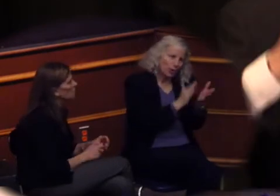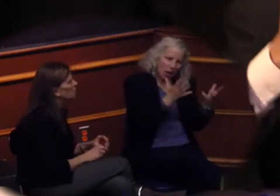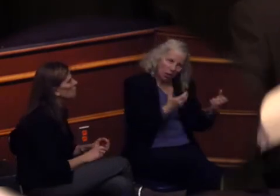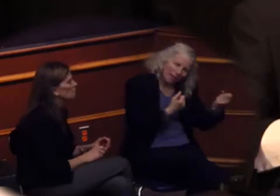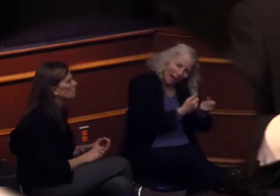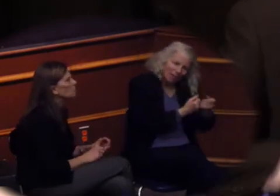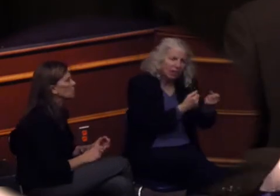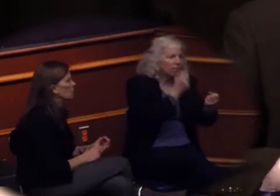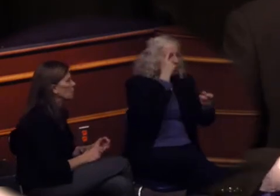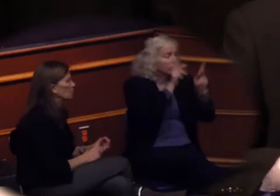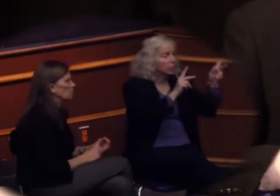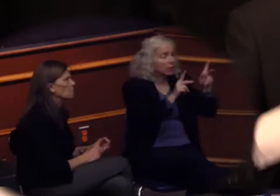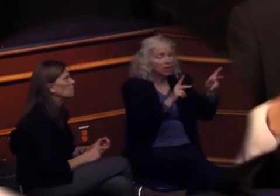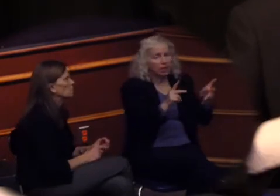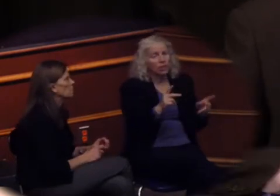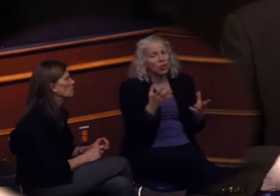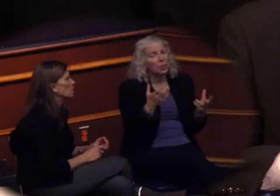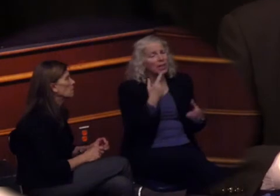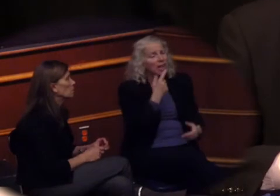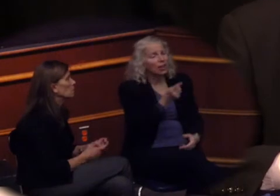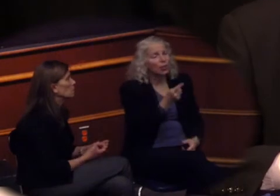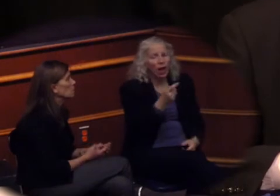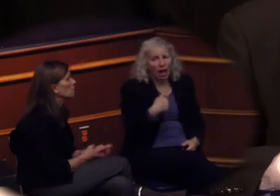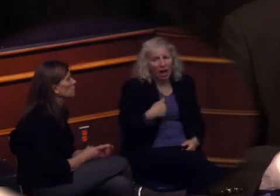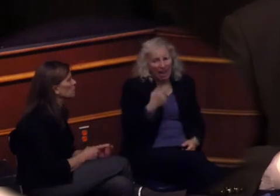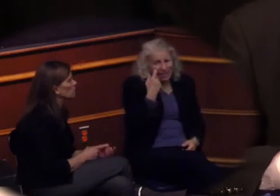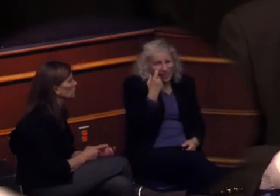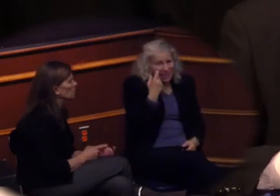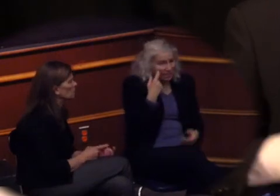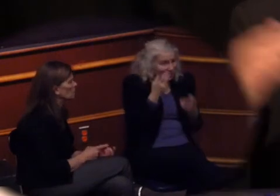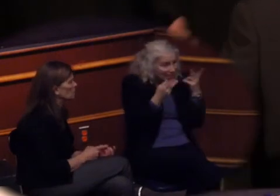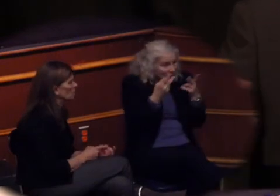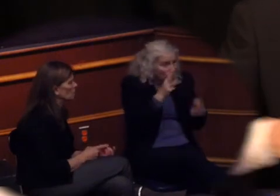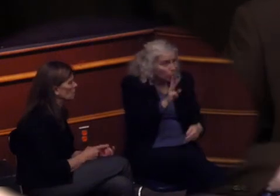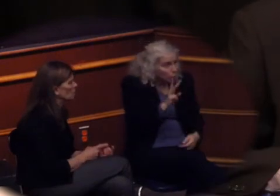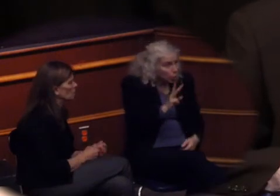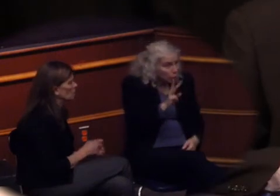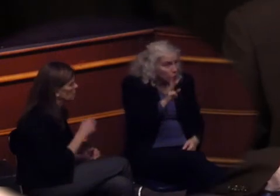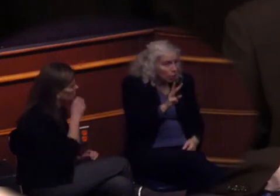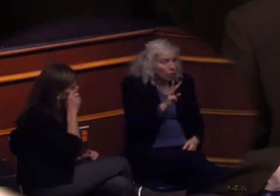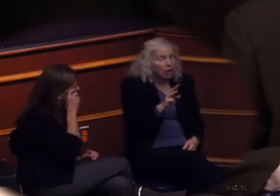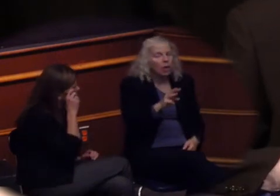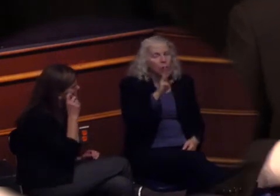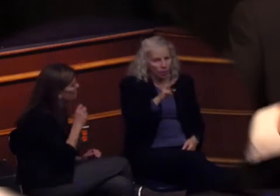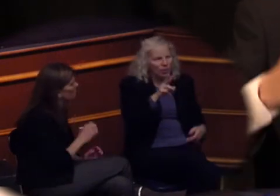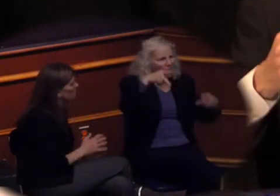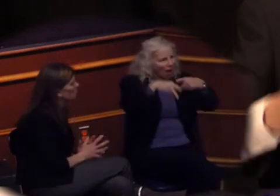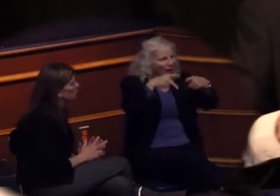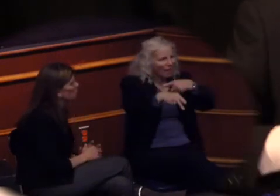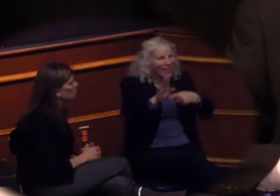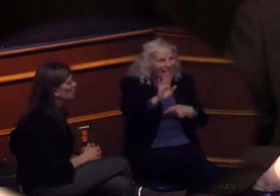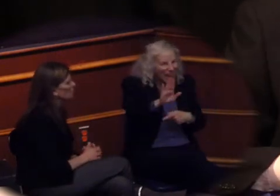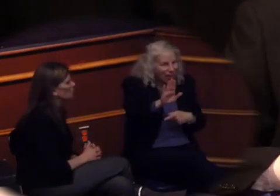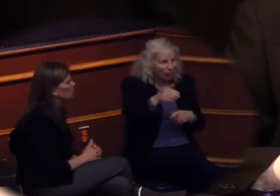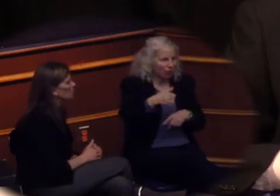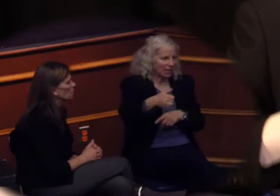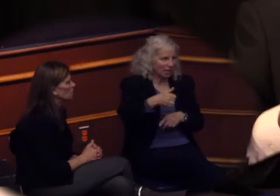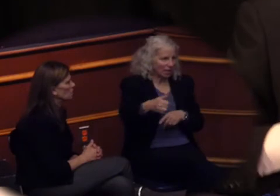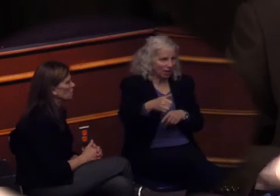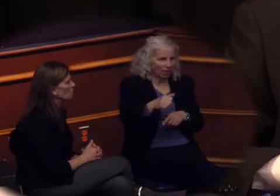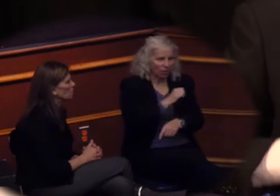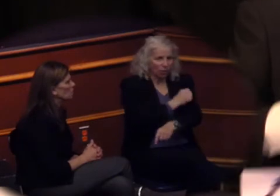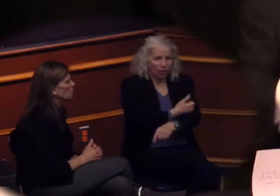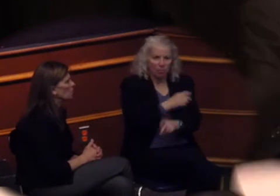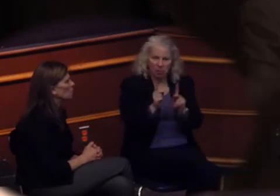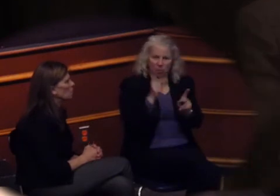need to say. First of all, I was in Worcester a few days ago, where they're also cutting the RTA, and I met with the people who are there to